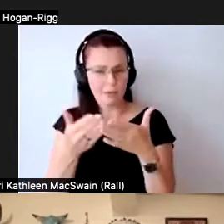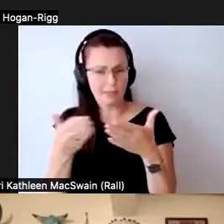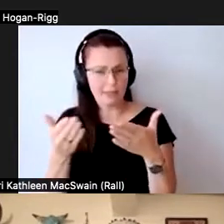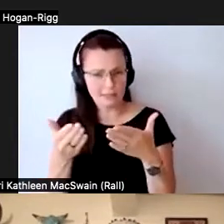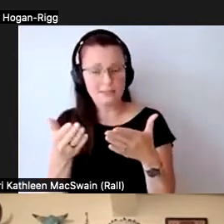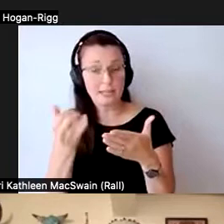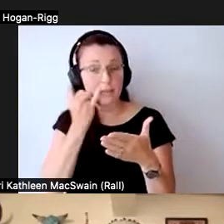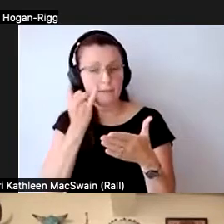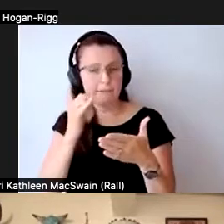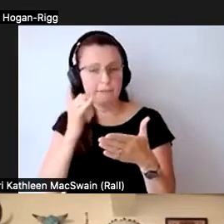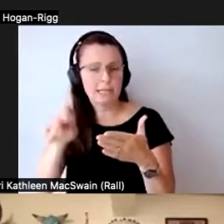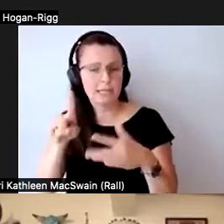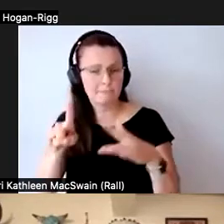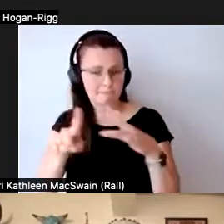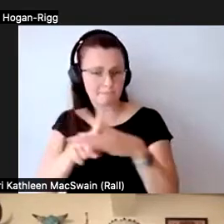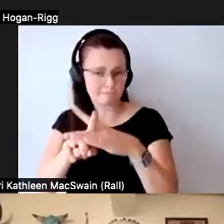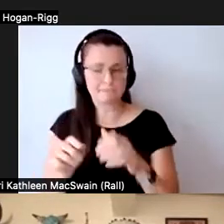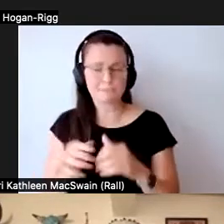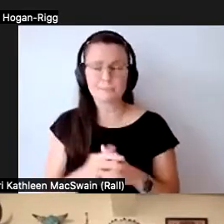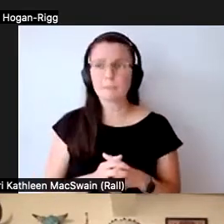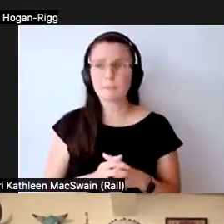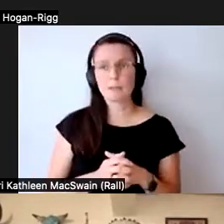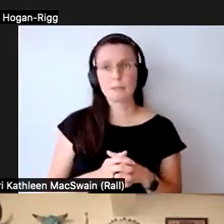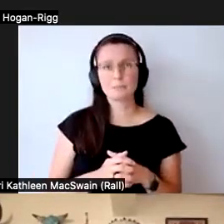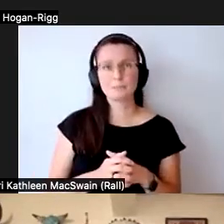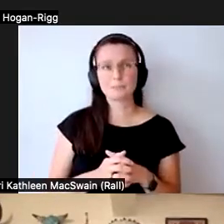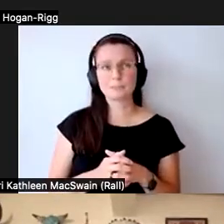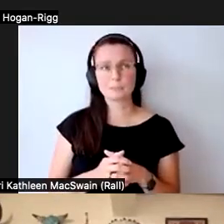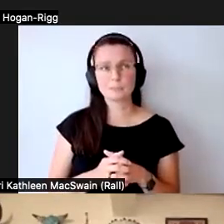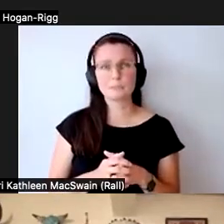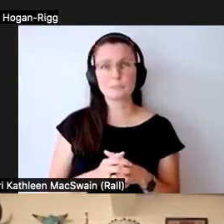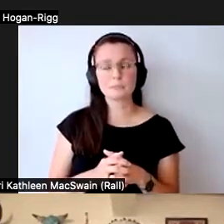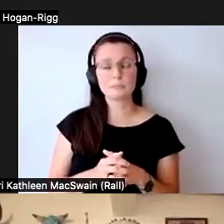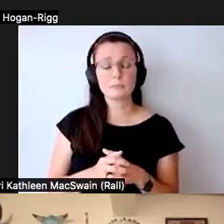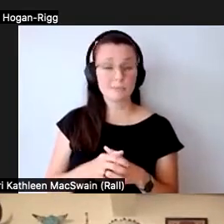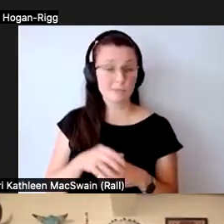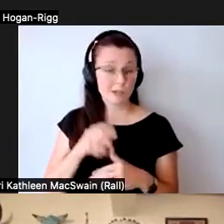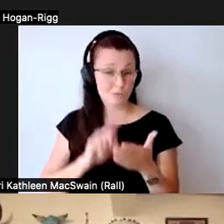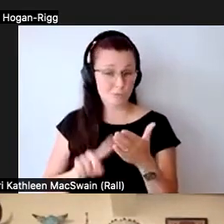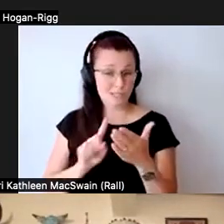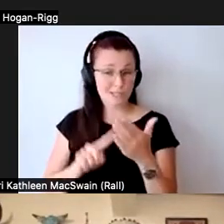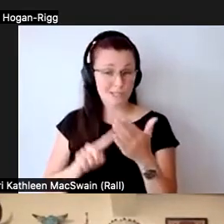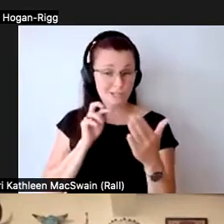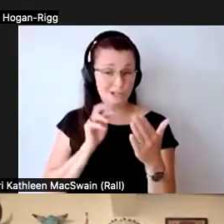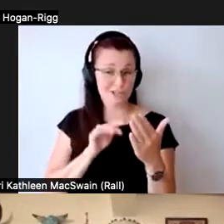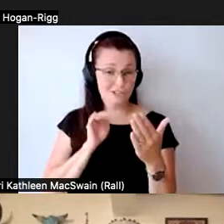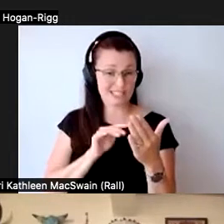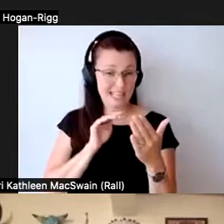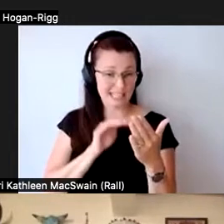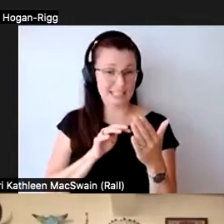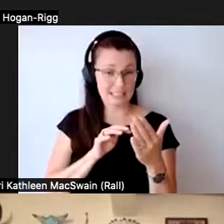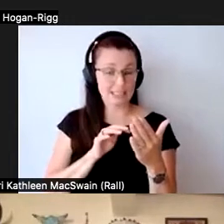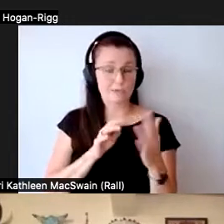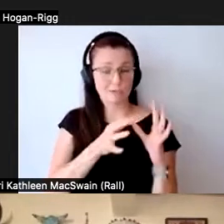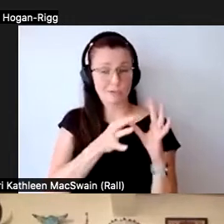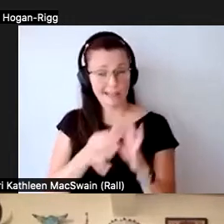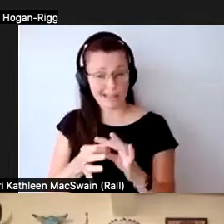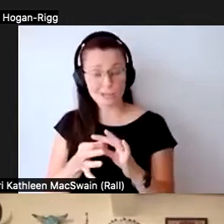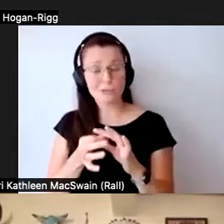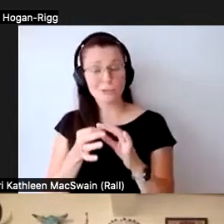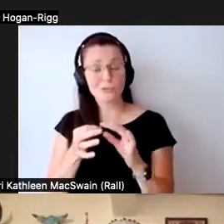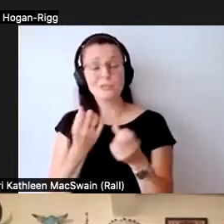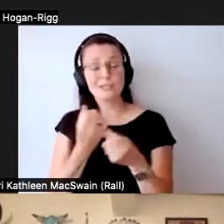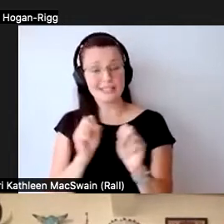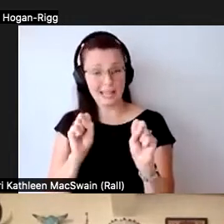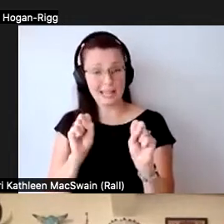There are many studies on safe consumption spaces, predominantly out of Europe and Canada. And some of the